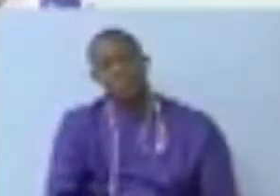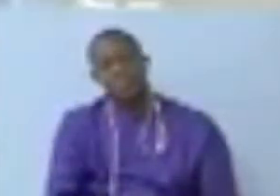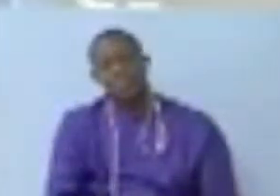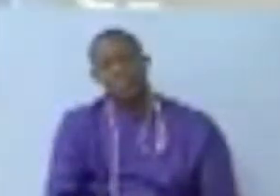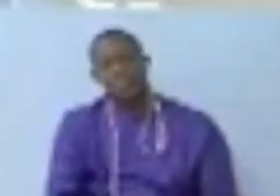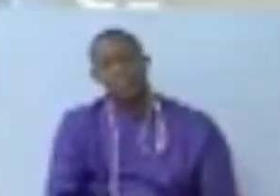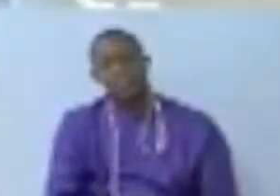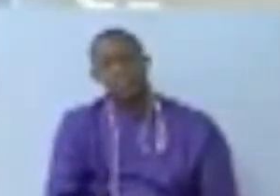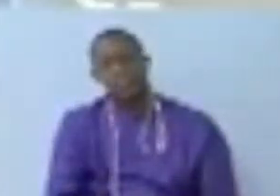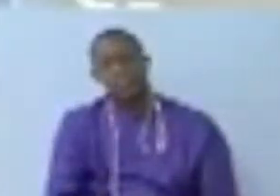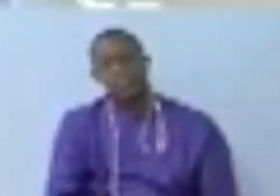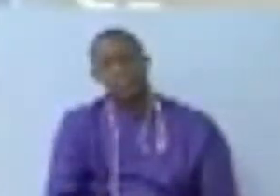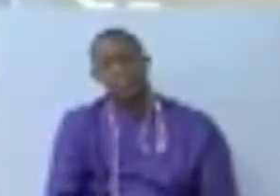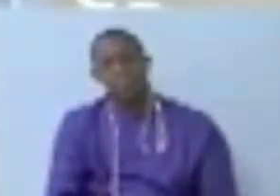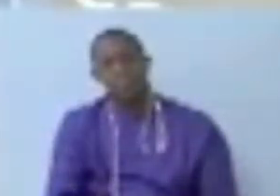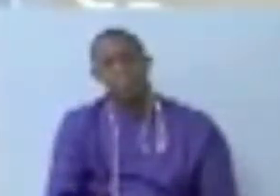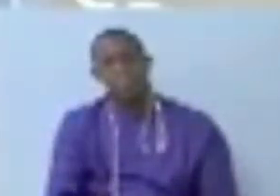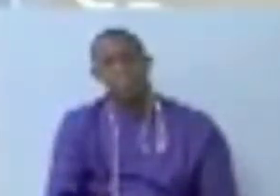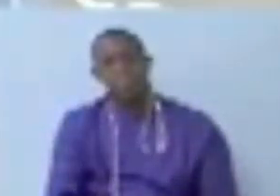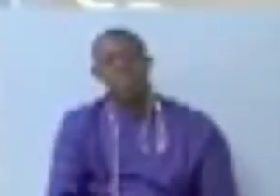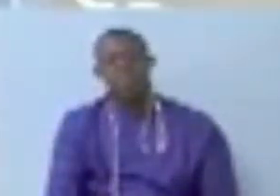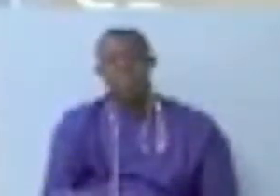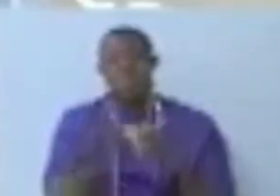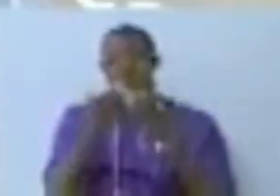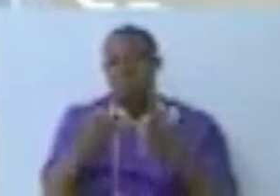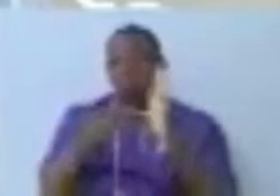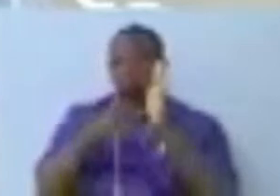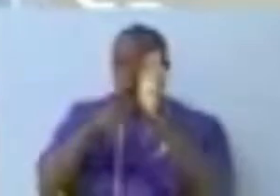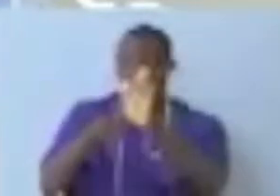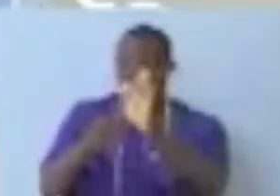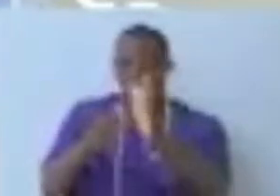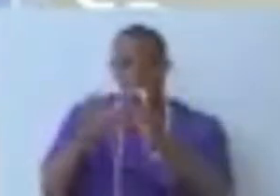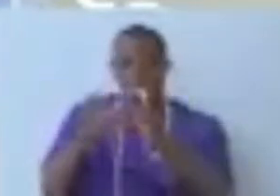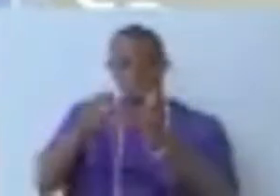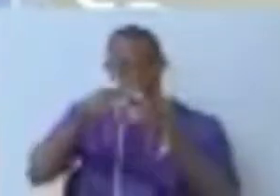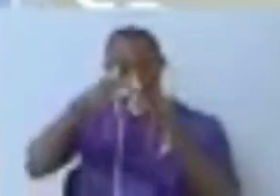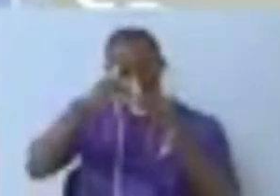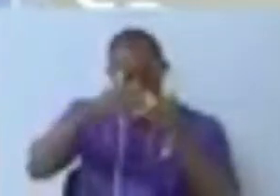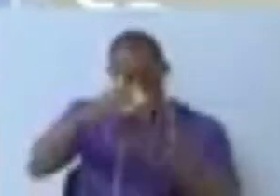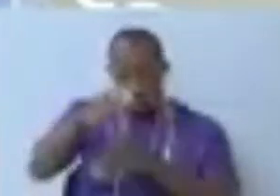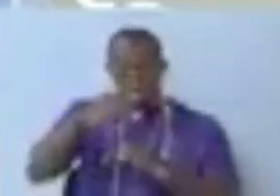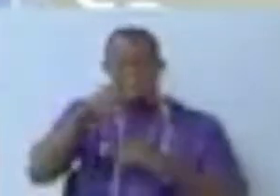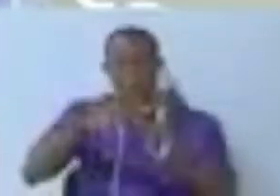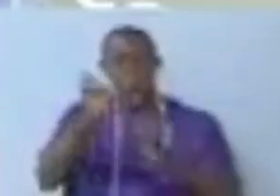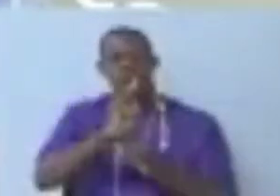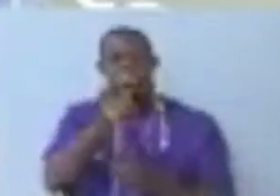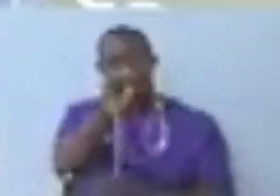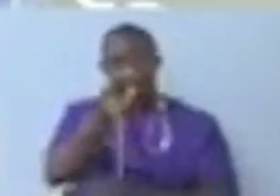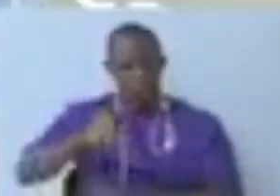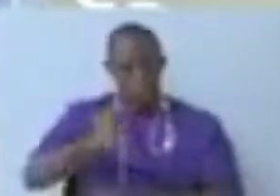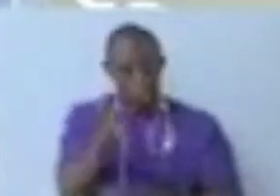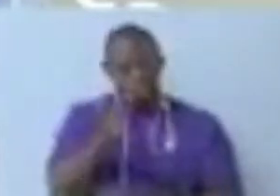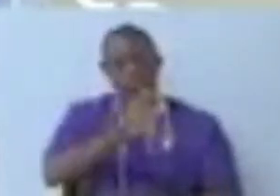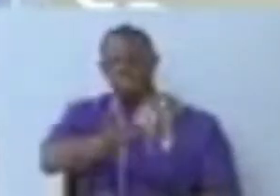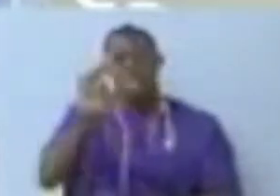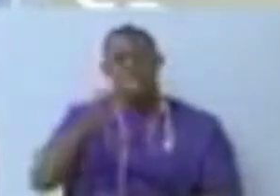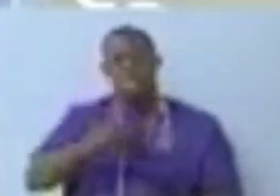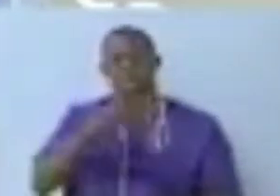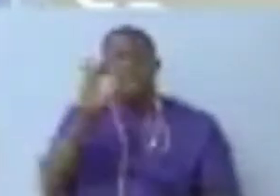Right. This points more a refusal to answer the question